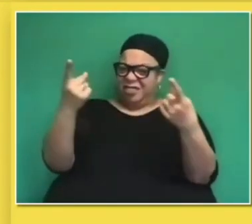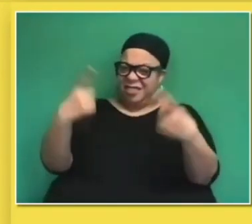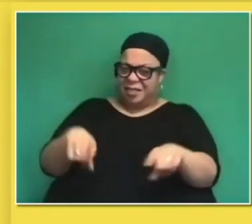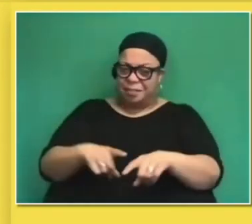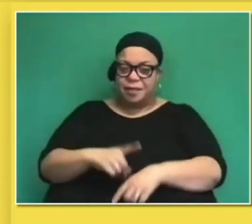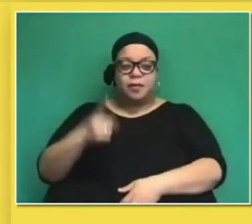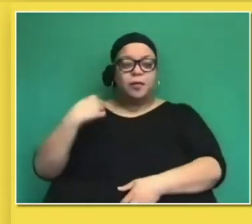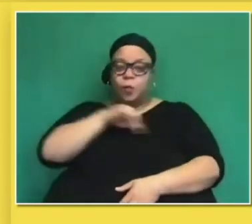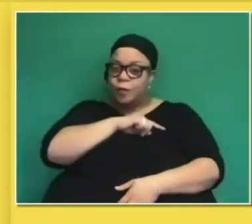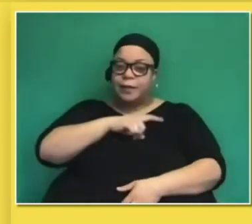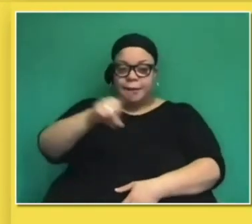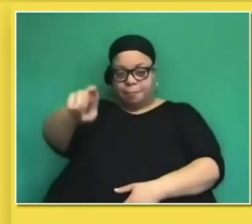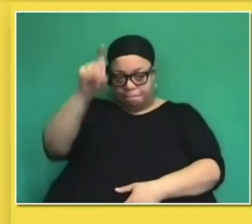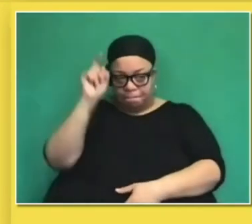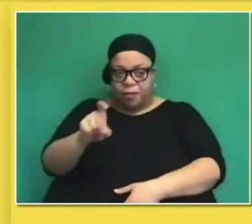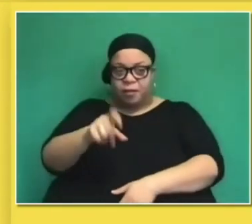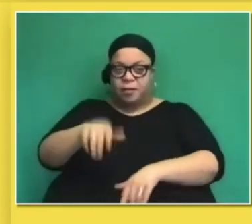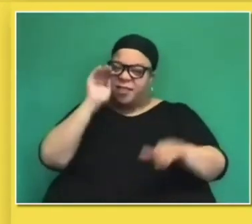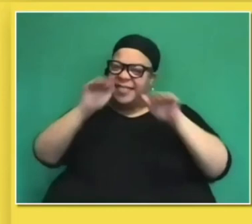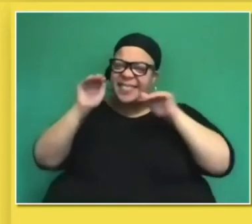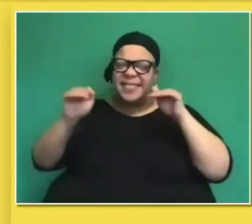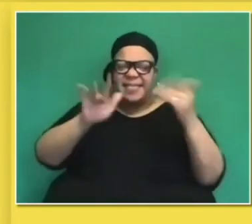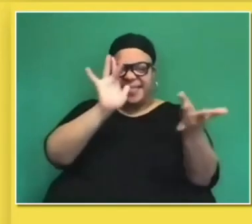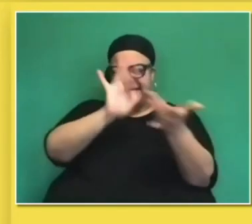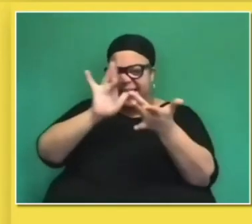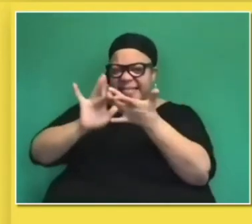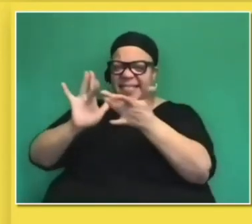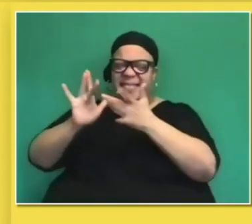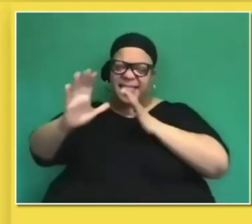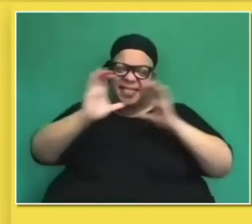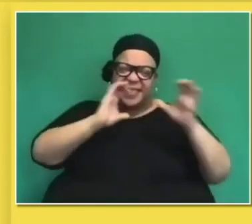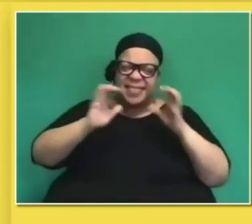about voter suppression and an impoverished democracy.